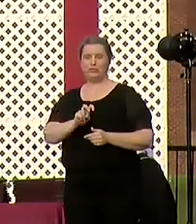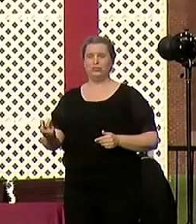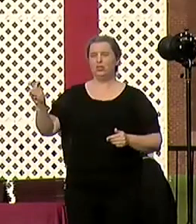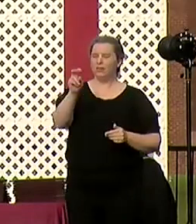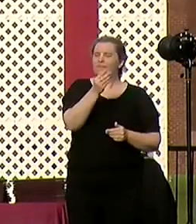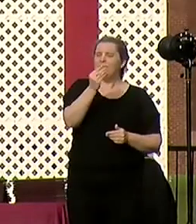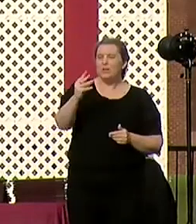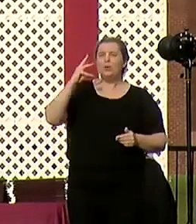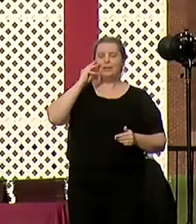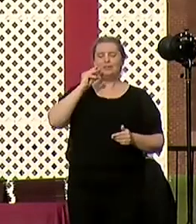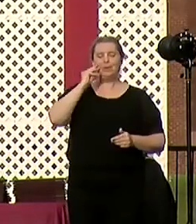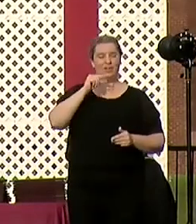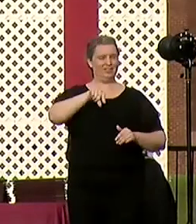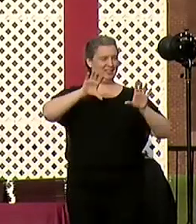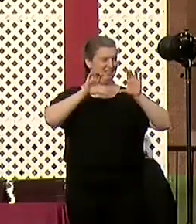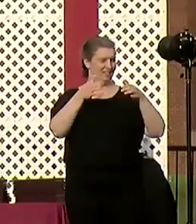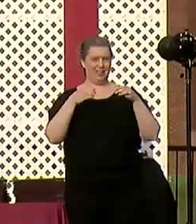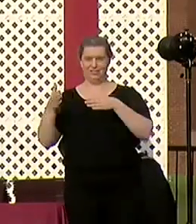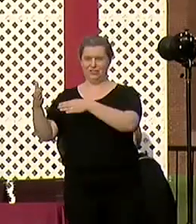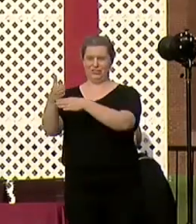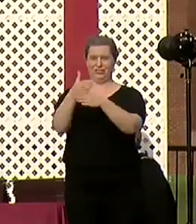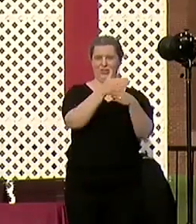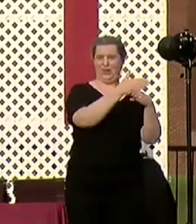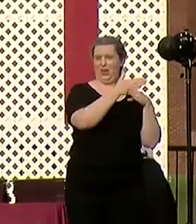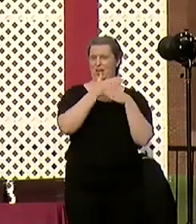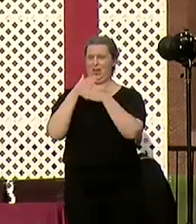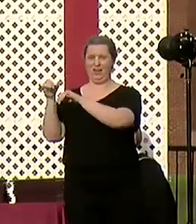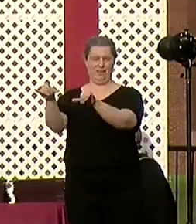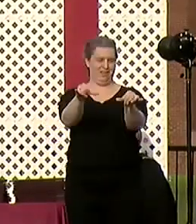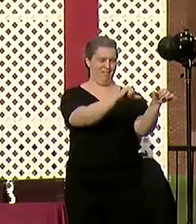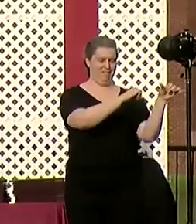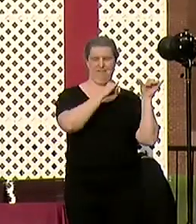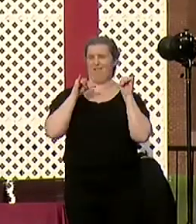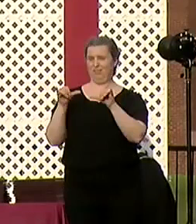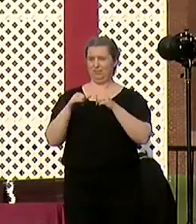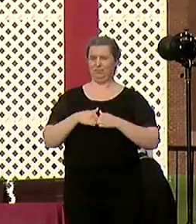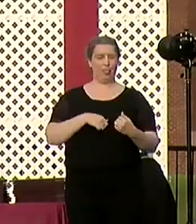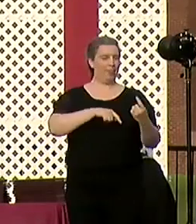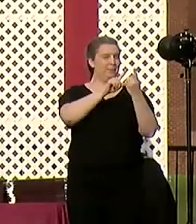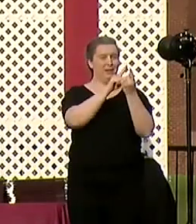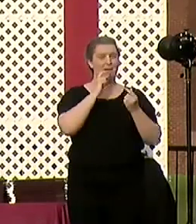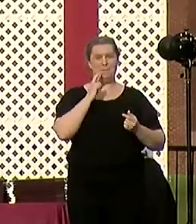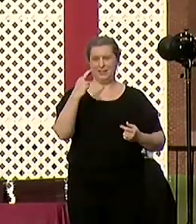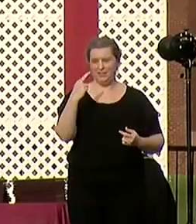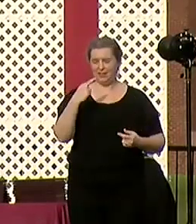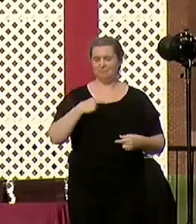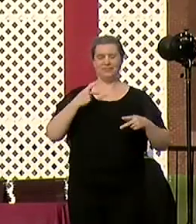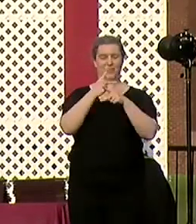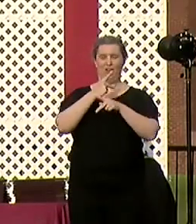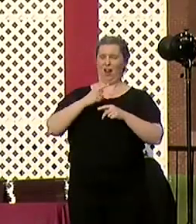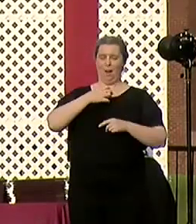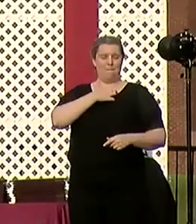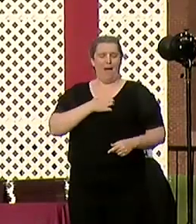are a few experiences the class of 2021 almost definitely has in common. meeting our best friends, discovering our